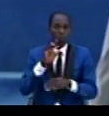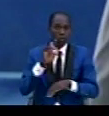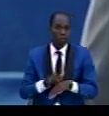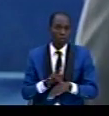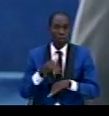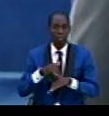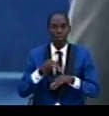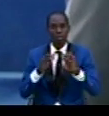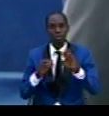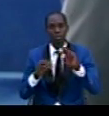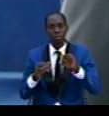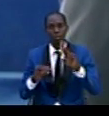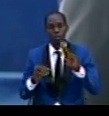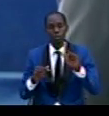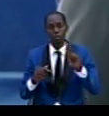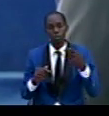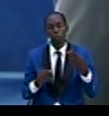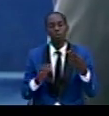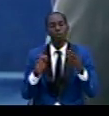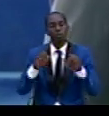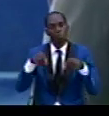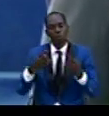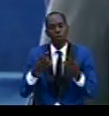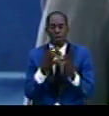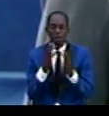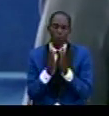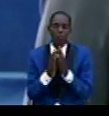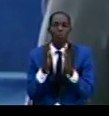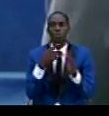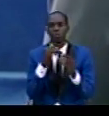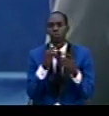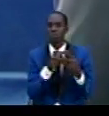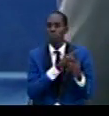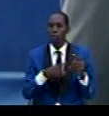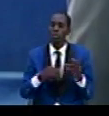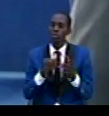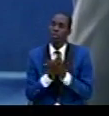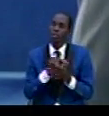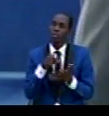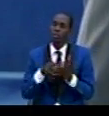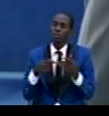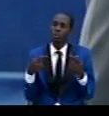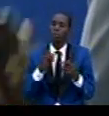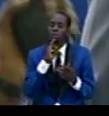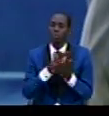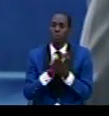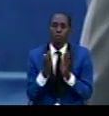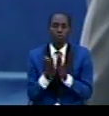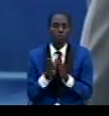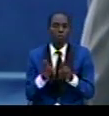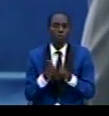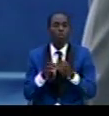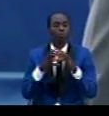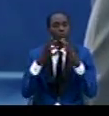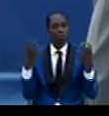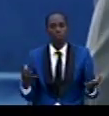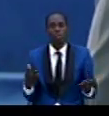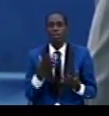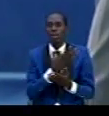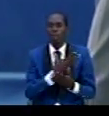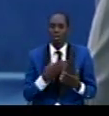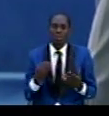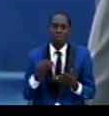prayed, and I tell God that this pain is getting too much because I don't know where the pain comes from. I can't tell the root of the